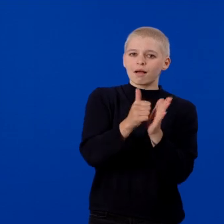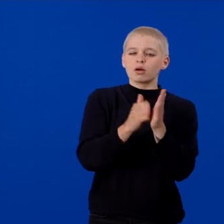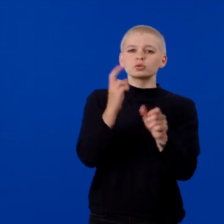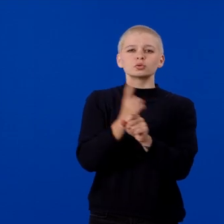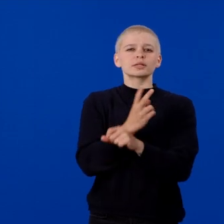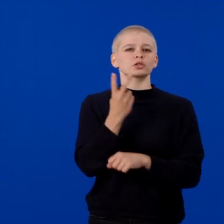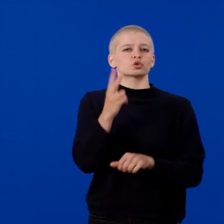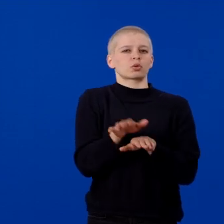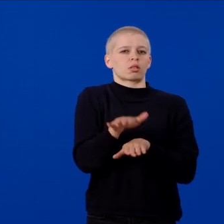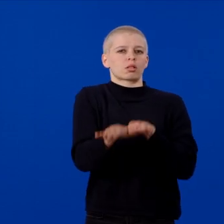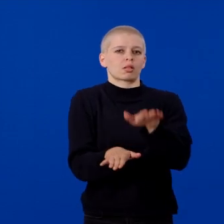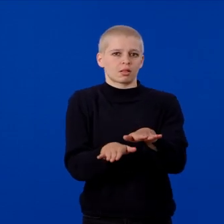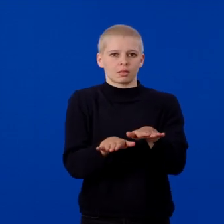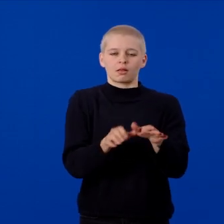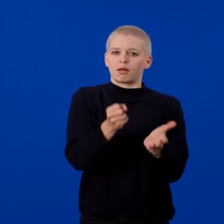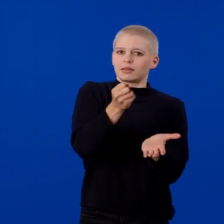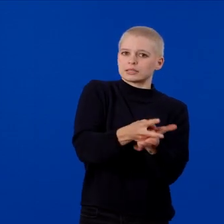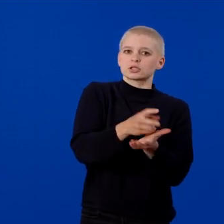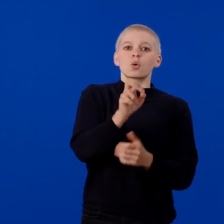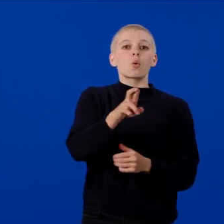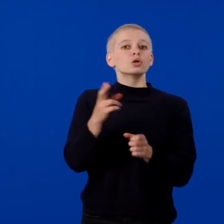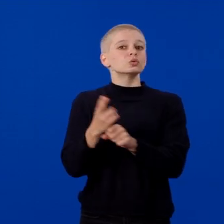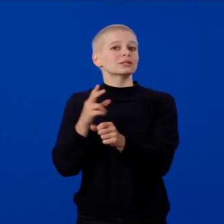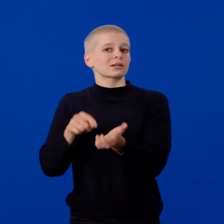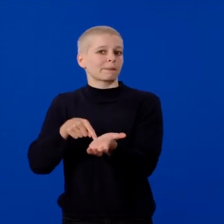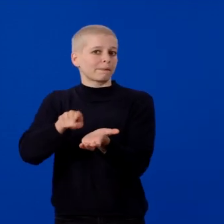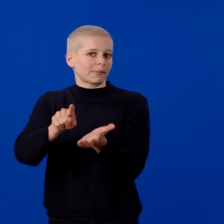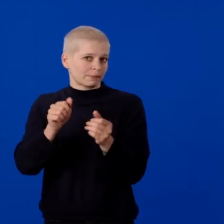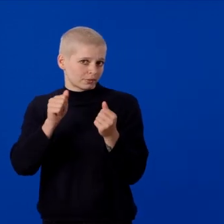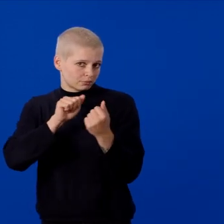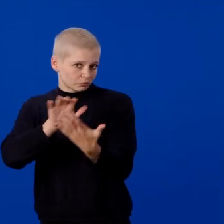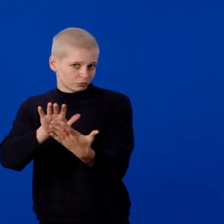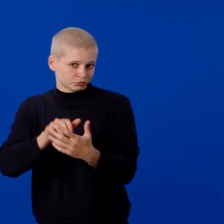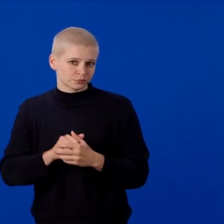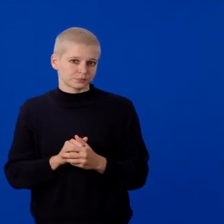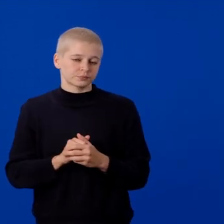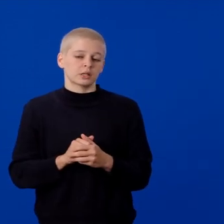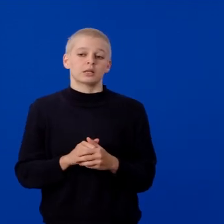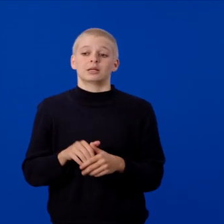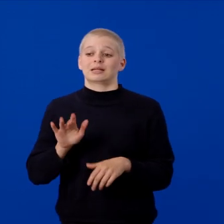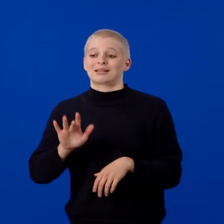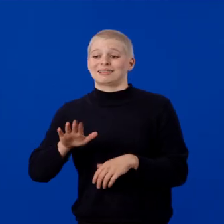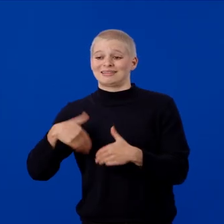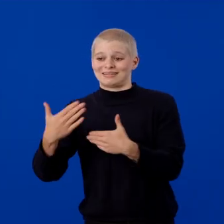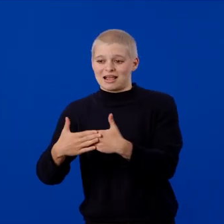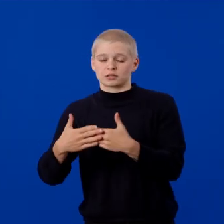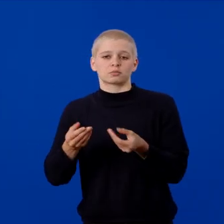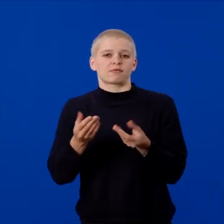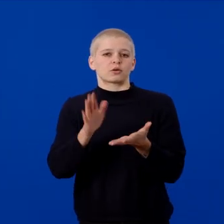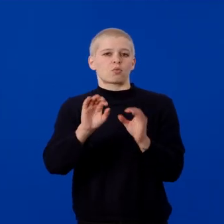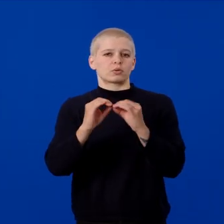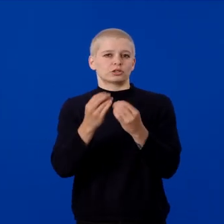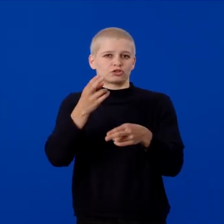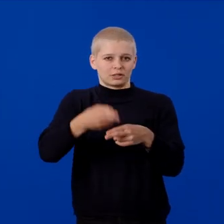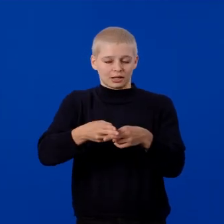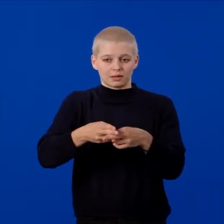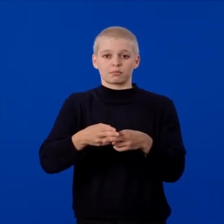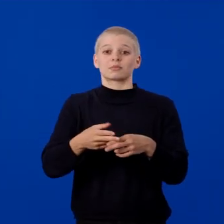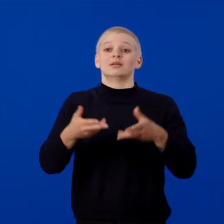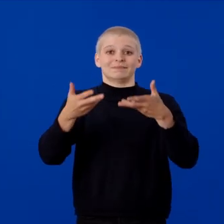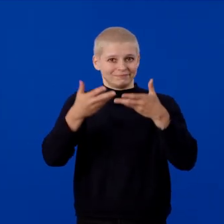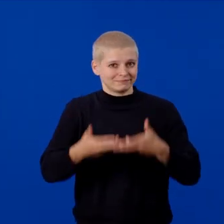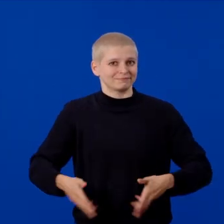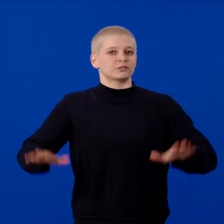authentication or using a payment method. Click on next to provide organization name and that should complete the account